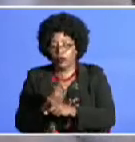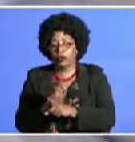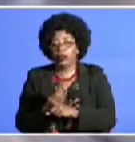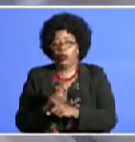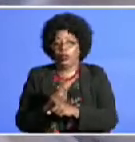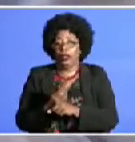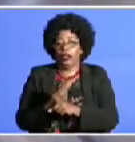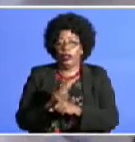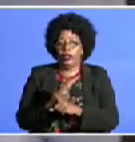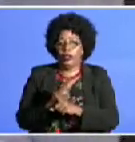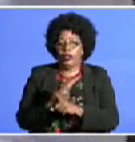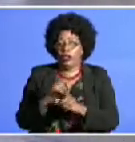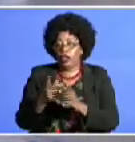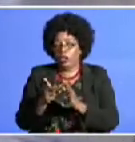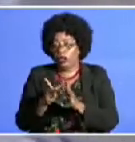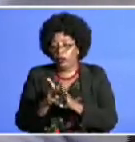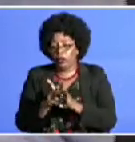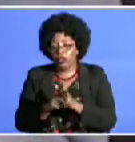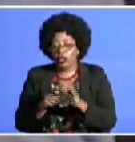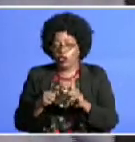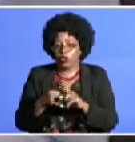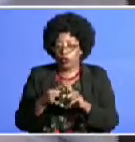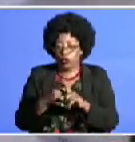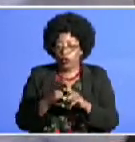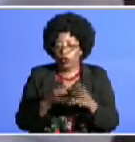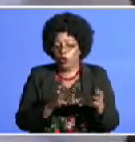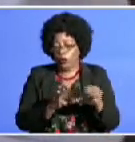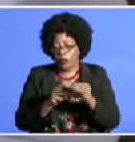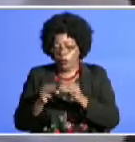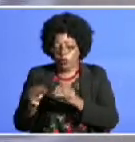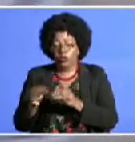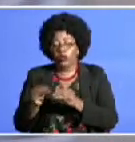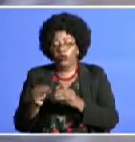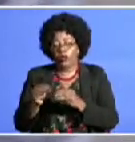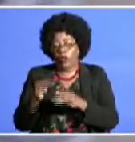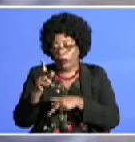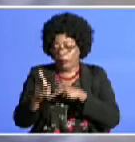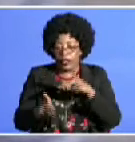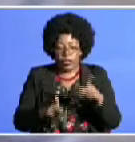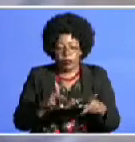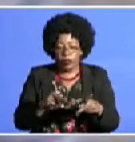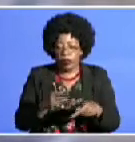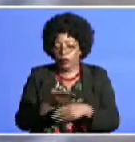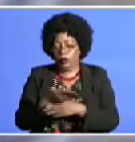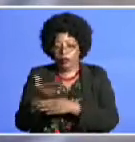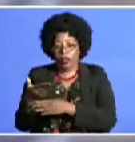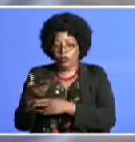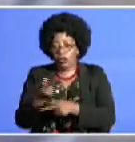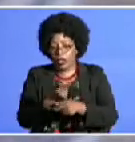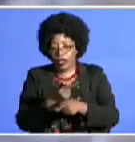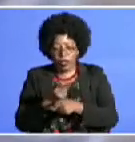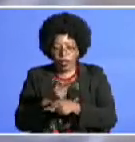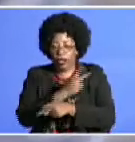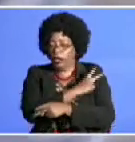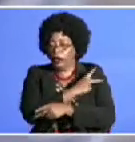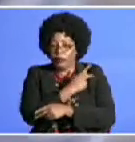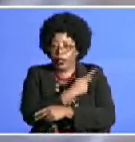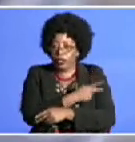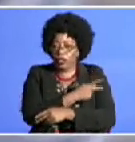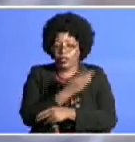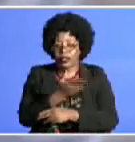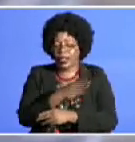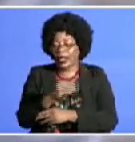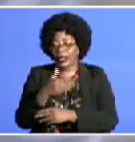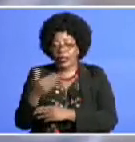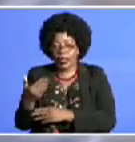permissions to be able to move people, cargo, equipment back and forth to be able to take care of people, patients. And so what